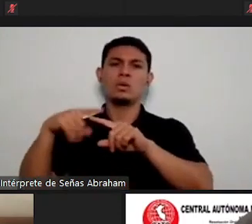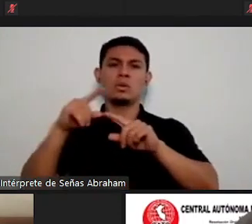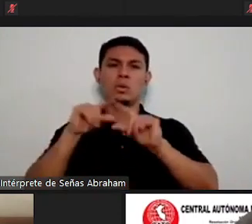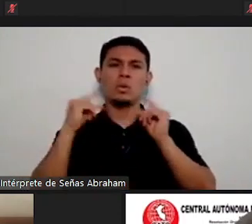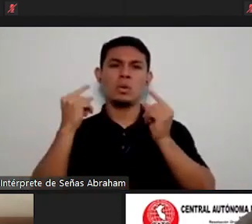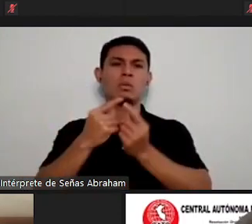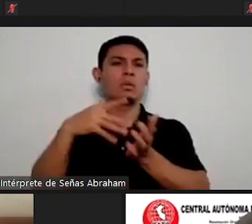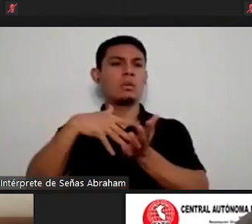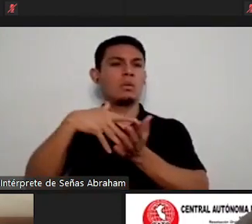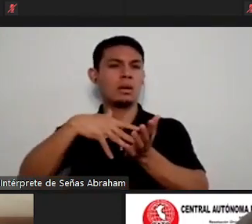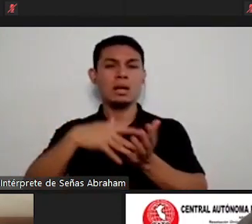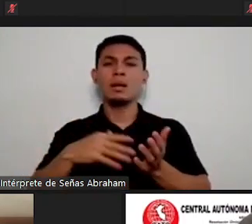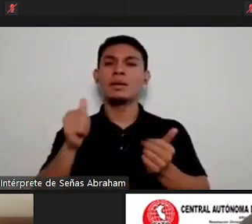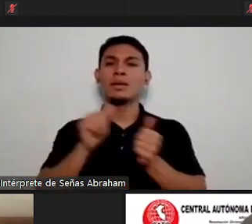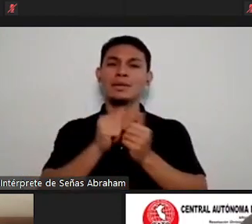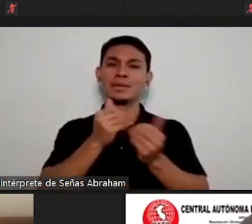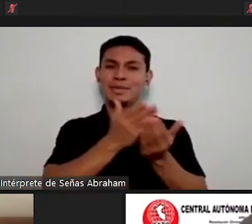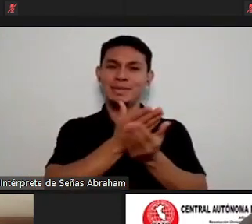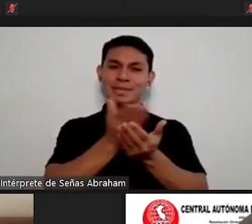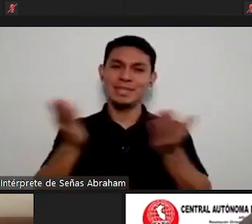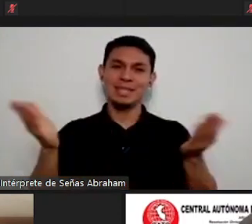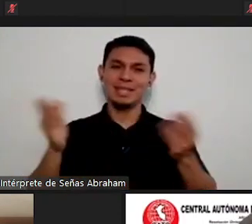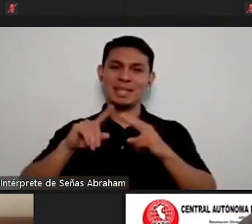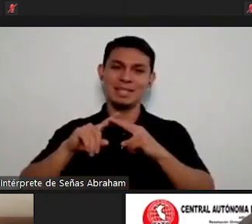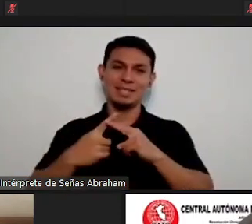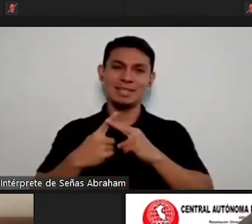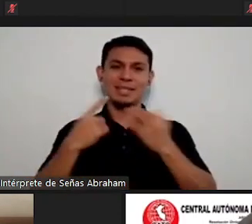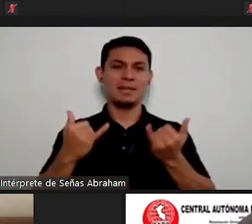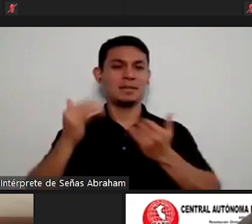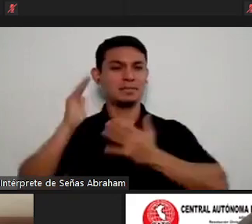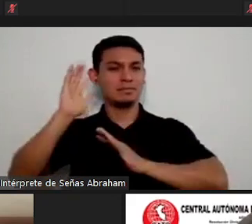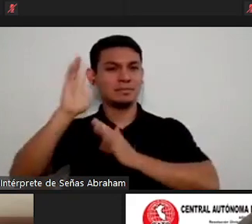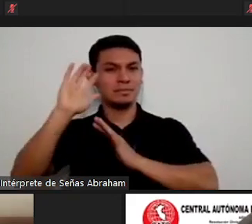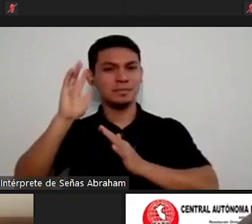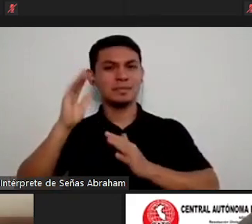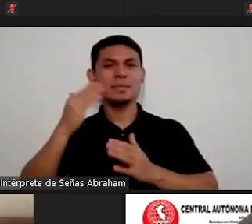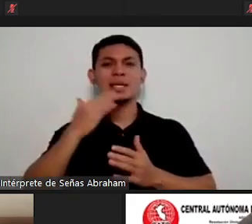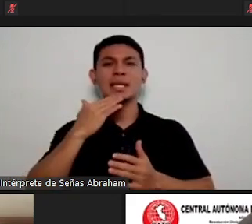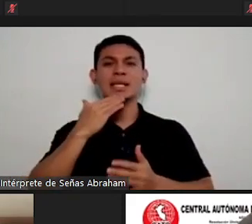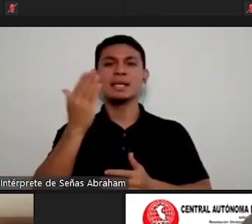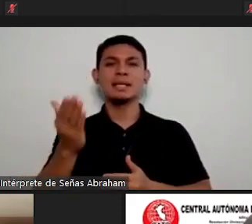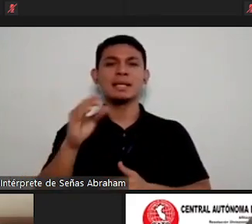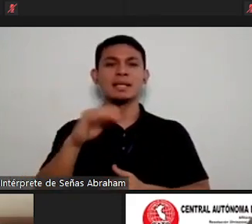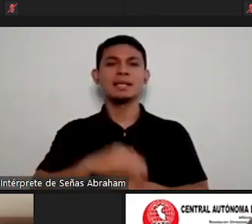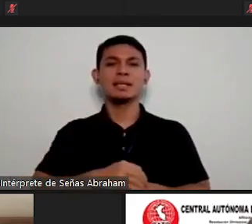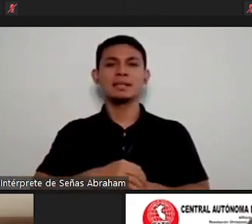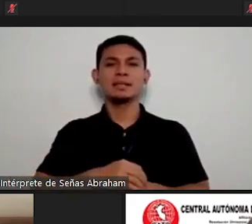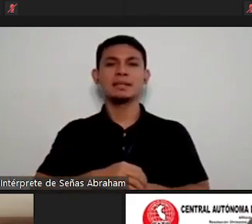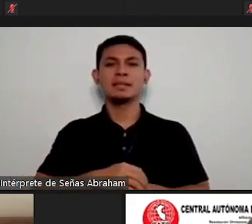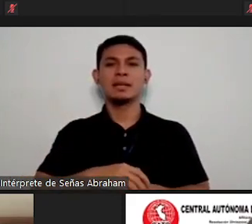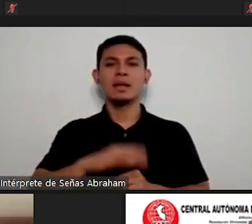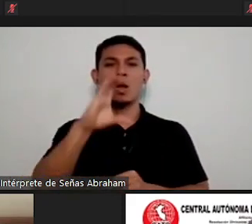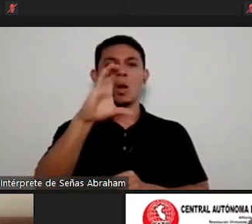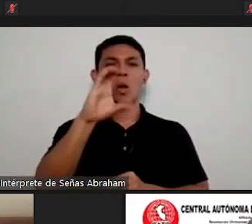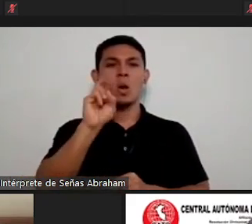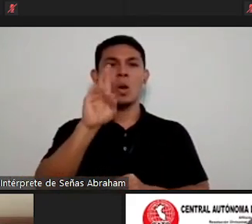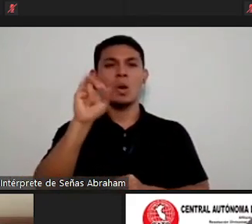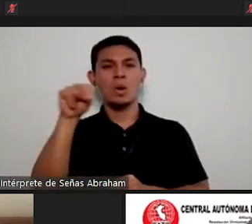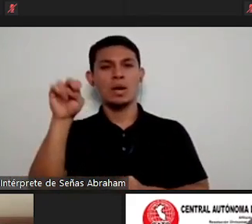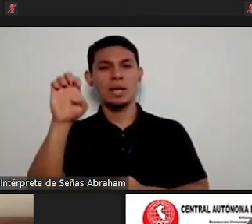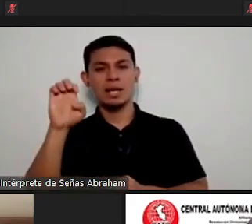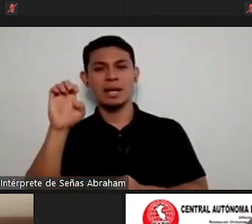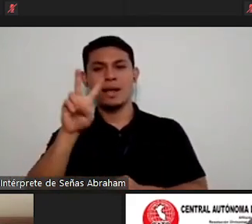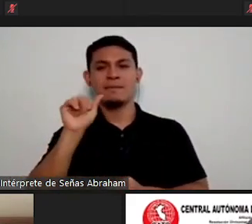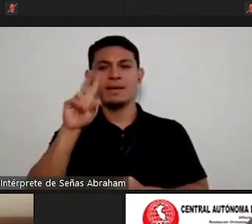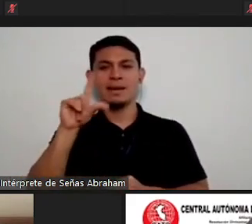and other vulnerable groups are with you and to start this panel i will give the floor to korean varga thank you